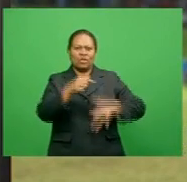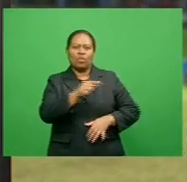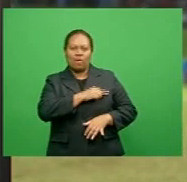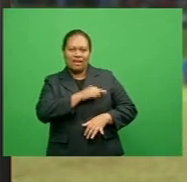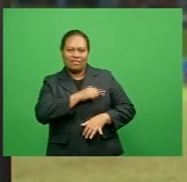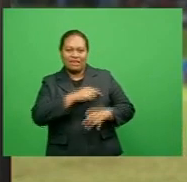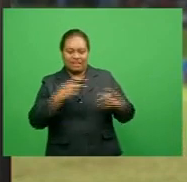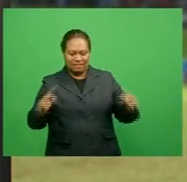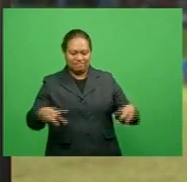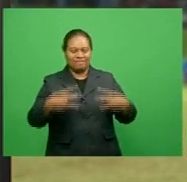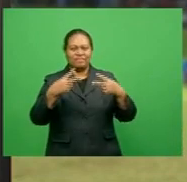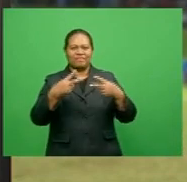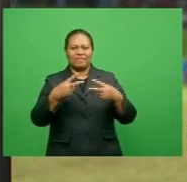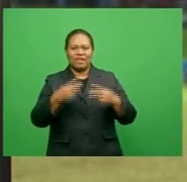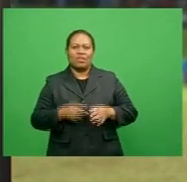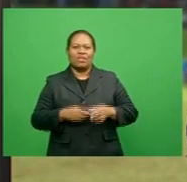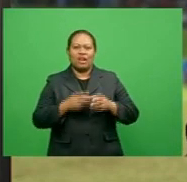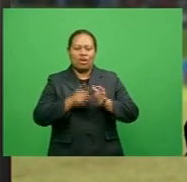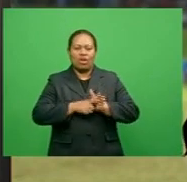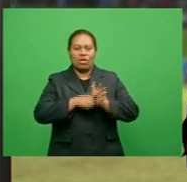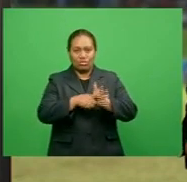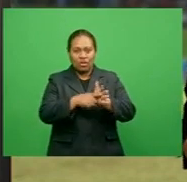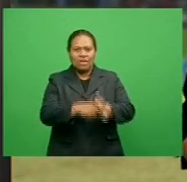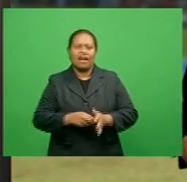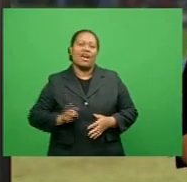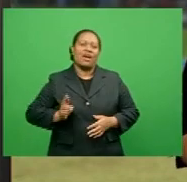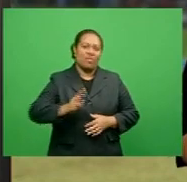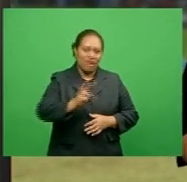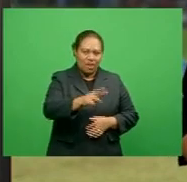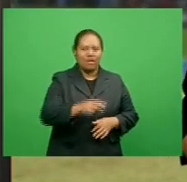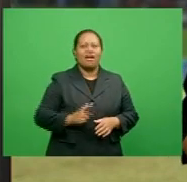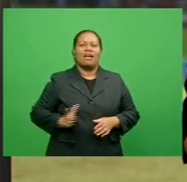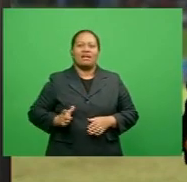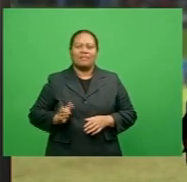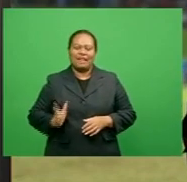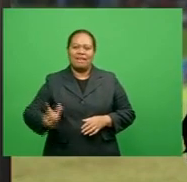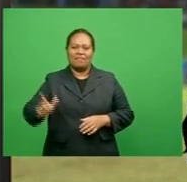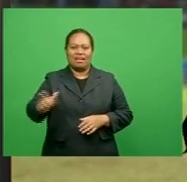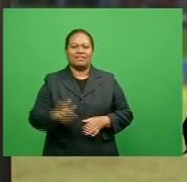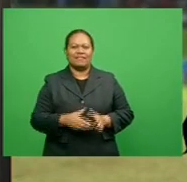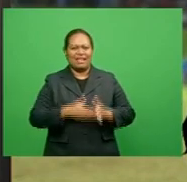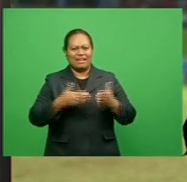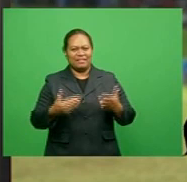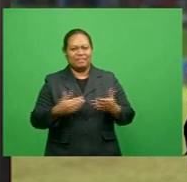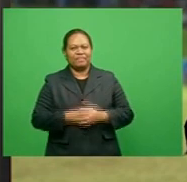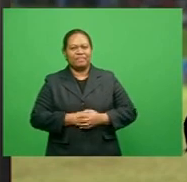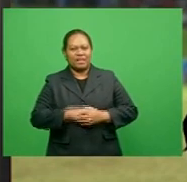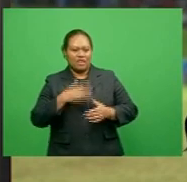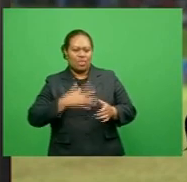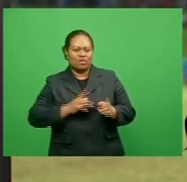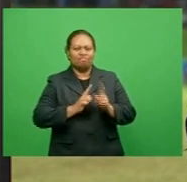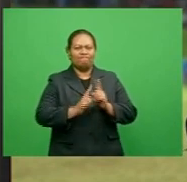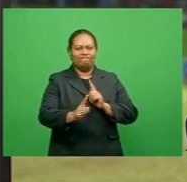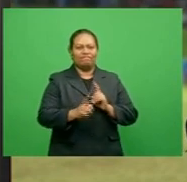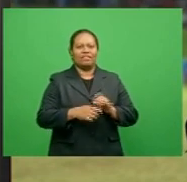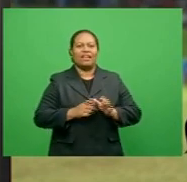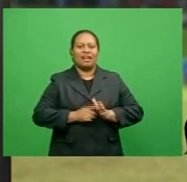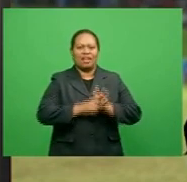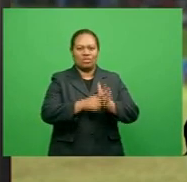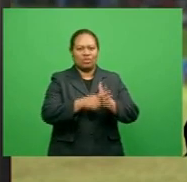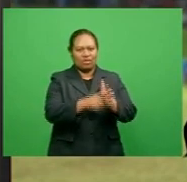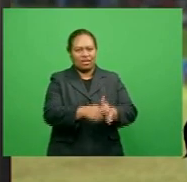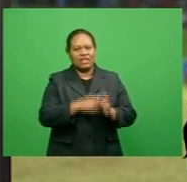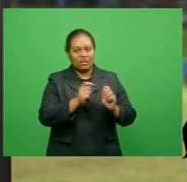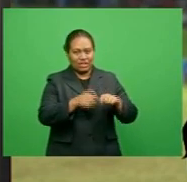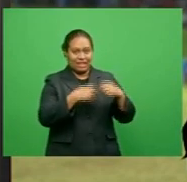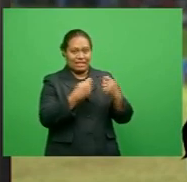the semi-finals with Lautoka, Rewa and Lambasa, the men in black plan to go past Lautoka. However, the Sugar City team is